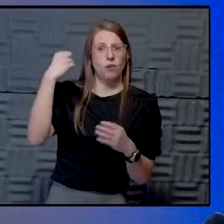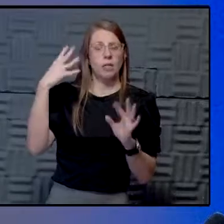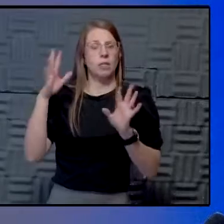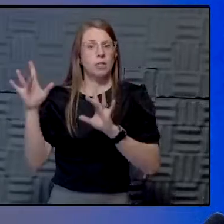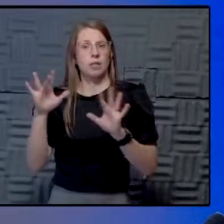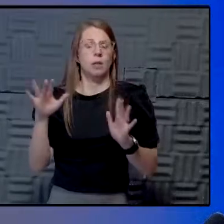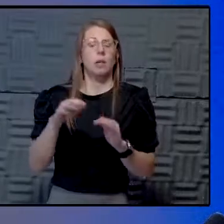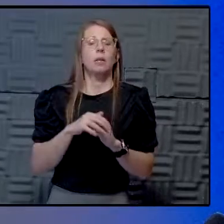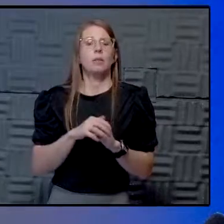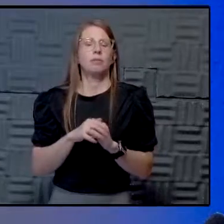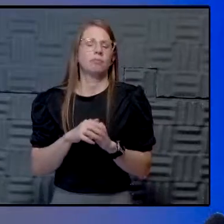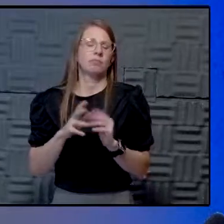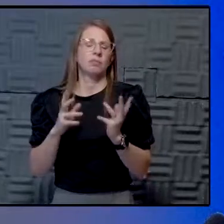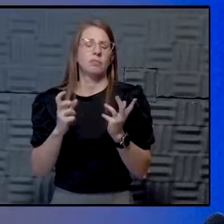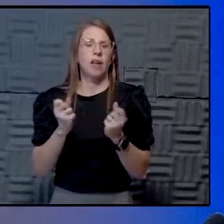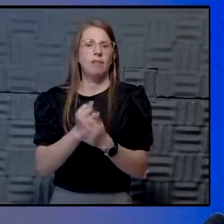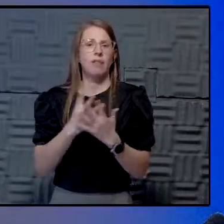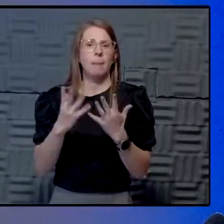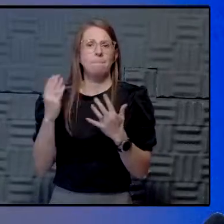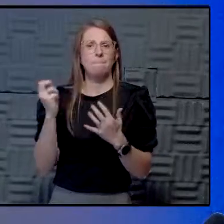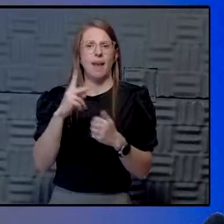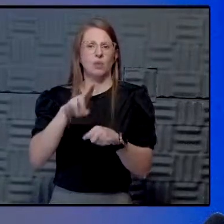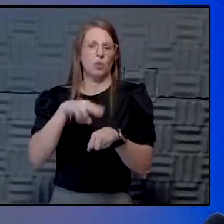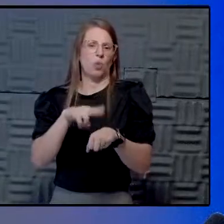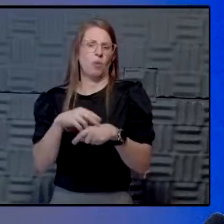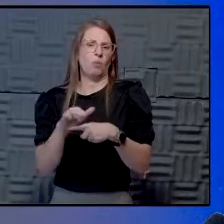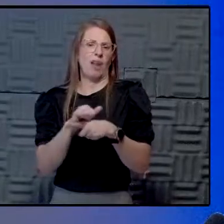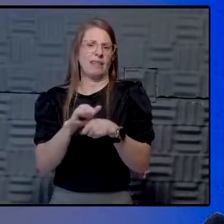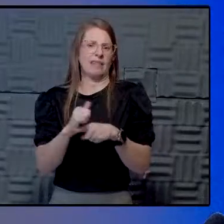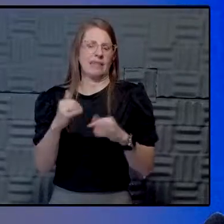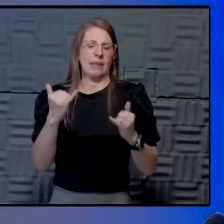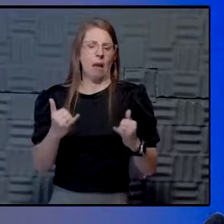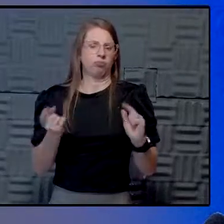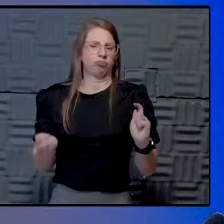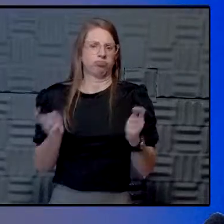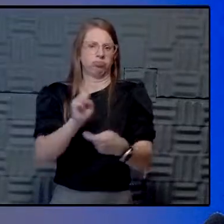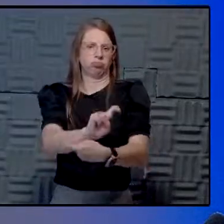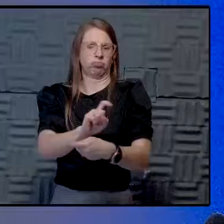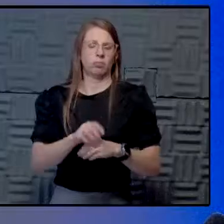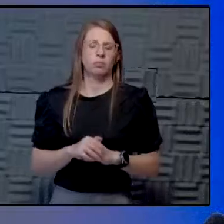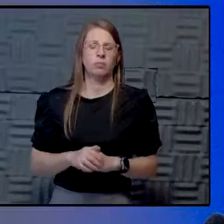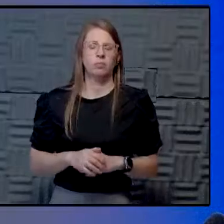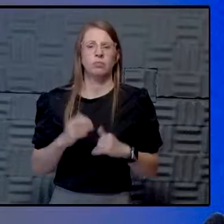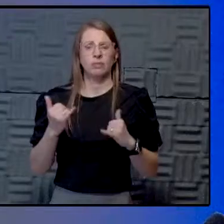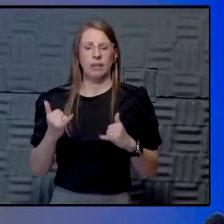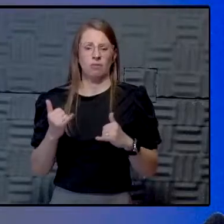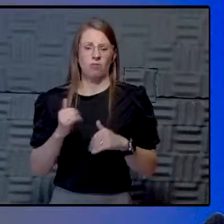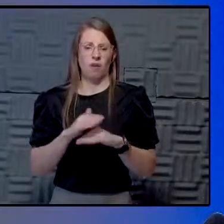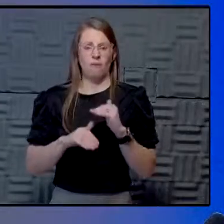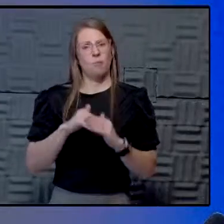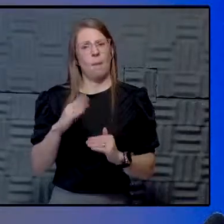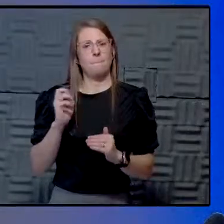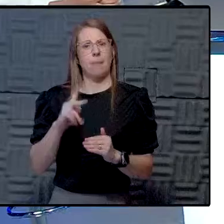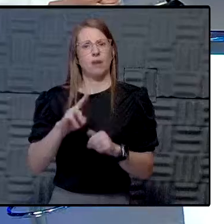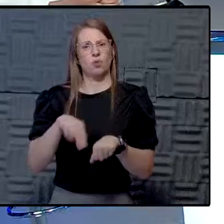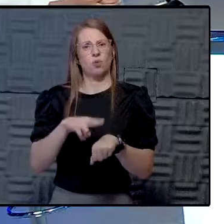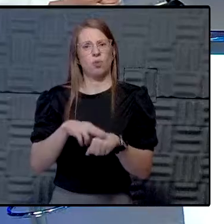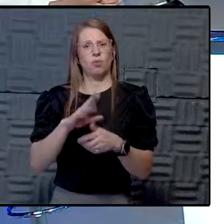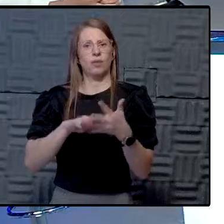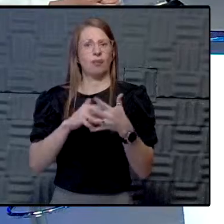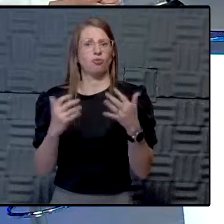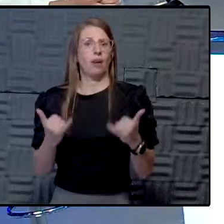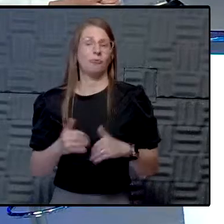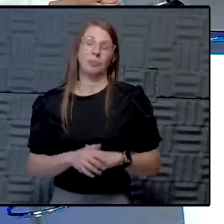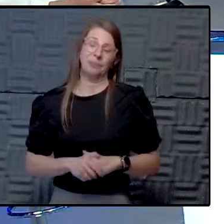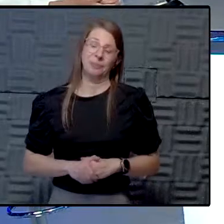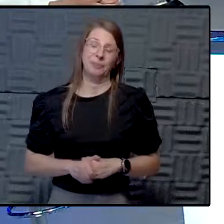lot of these things have resumed to normal practices now, but I think we're pretty comfortable and back to a normal schedule now. Yeah, that's good